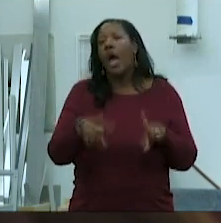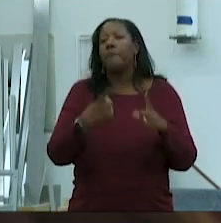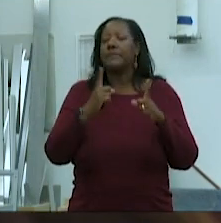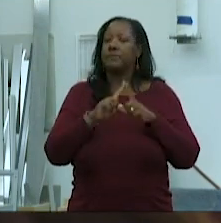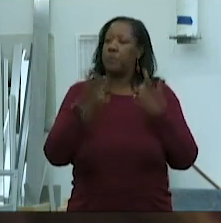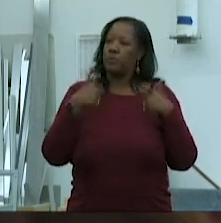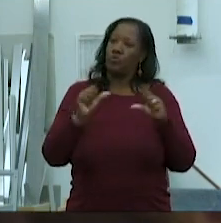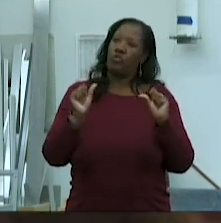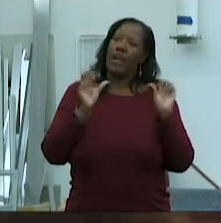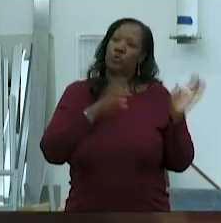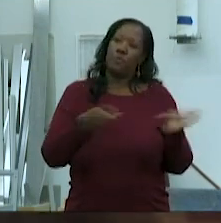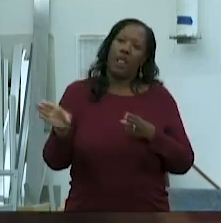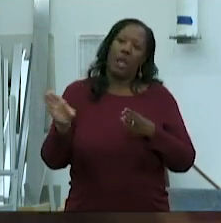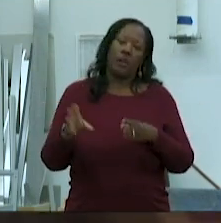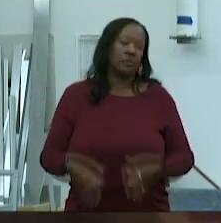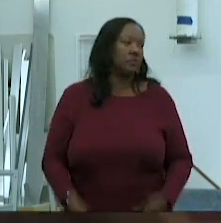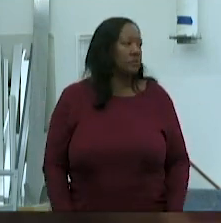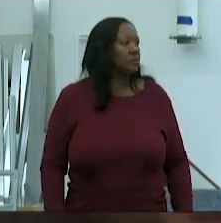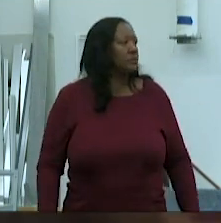much as we can.